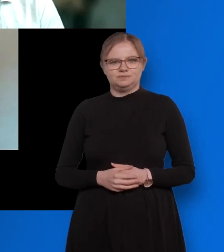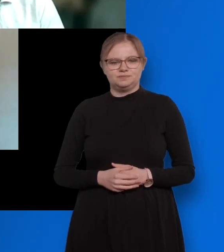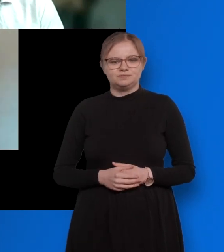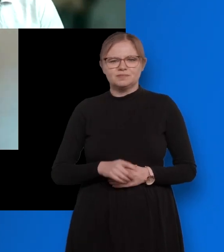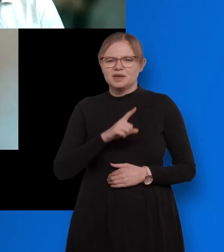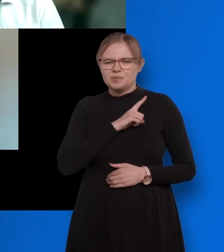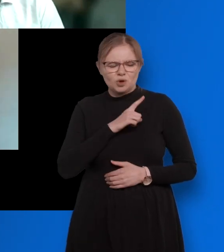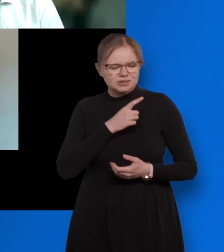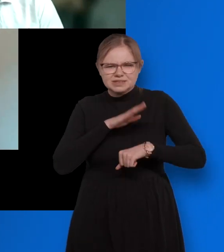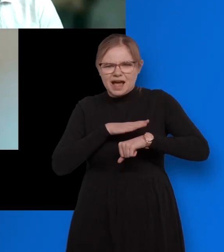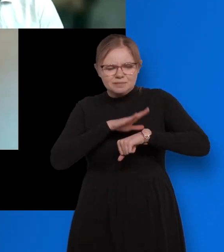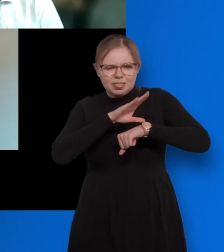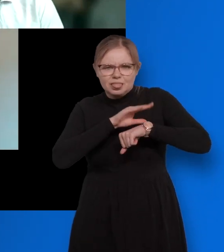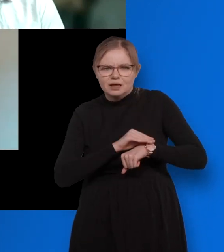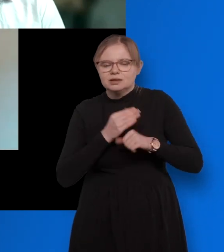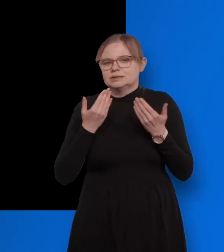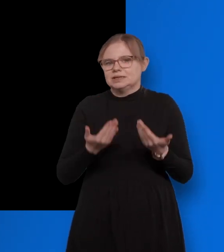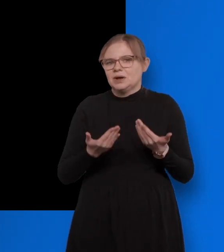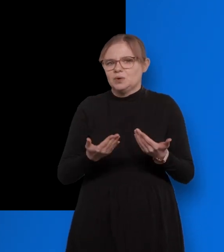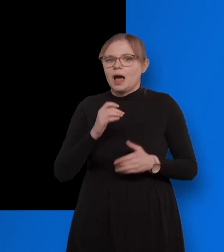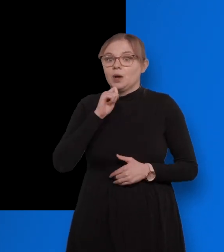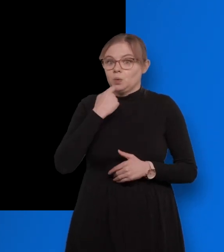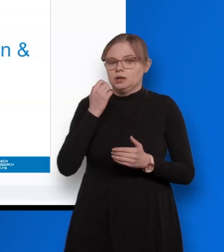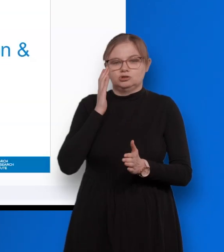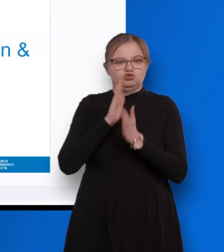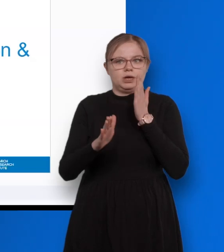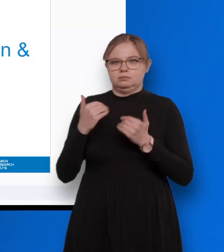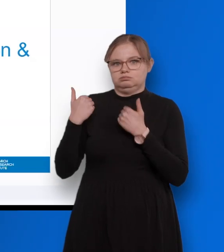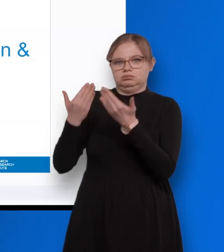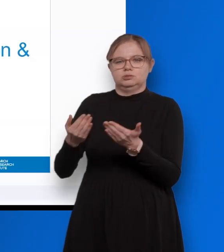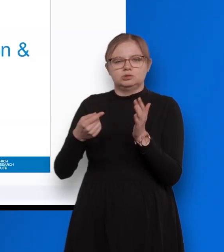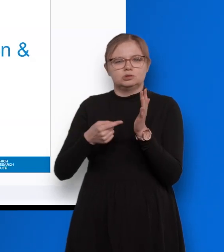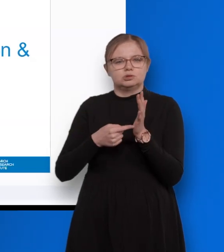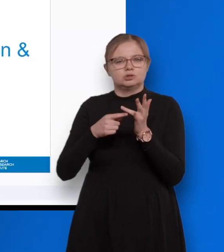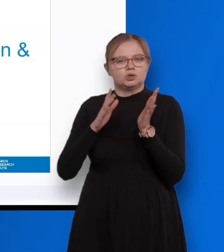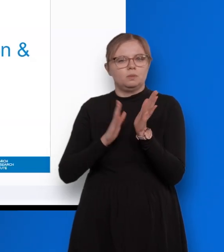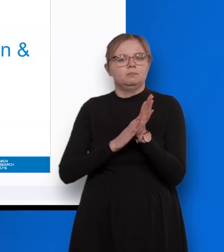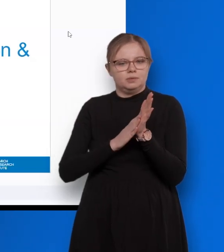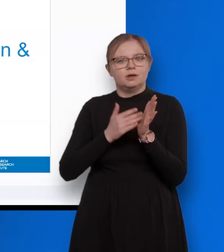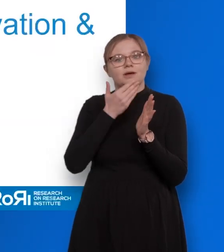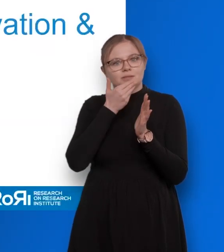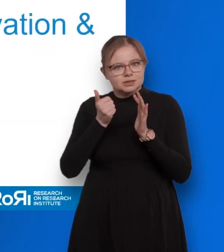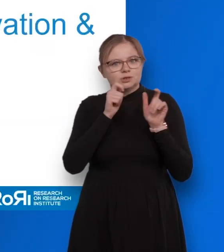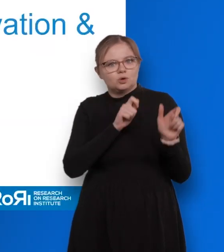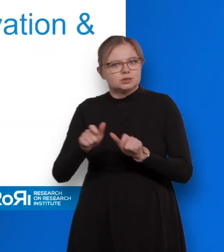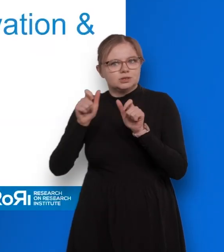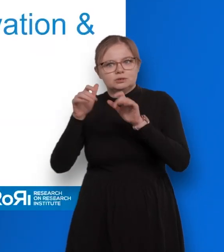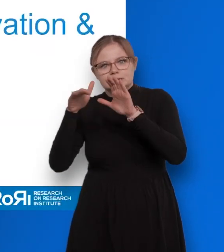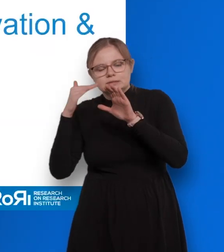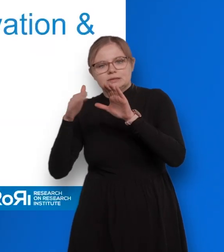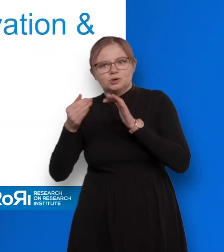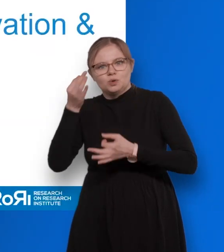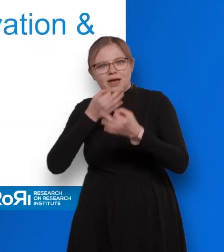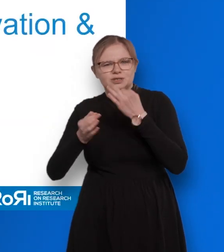Because we don't have much time left, I'll hand straight over to Tom. And please continue to put your questions in the chat. I hope we